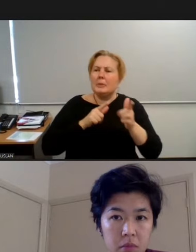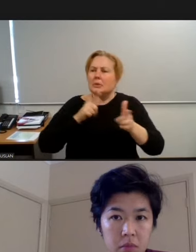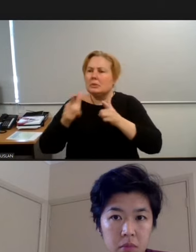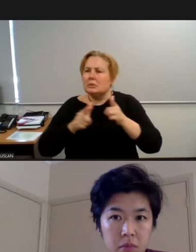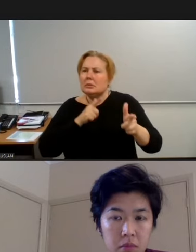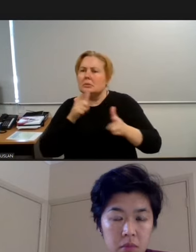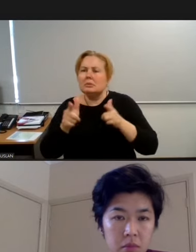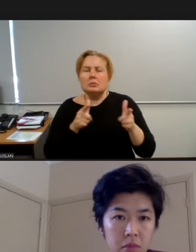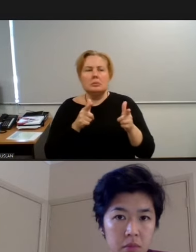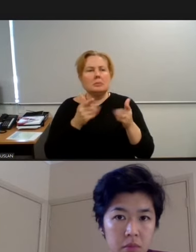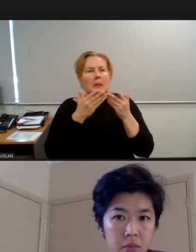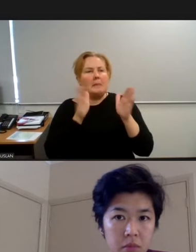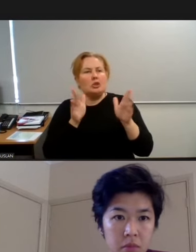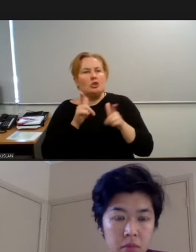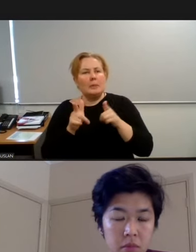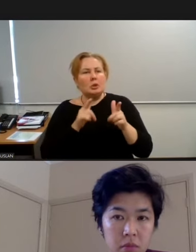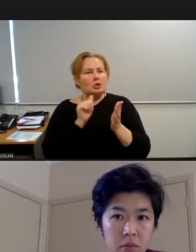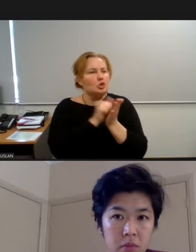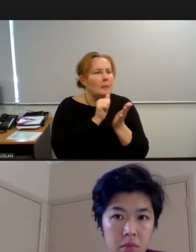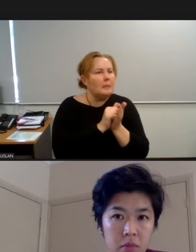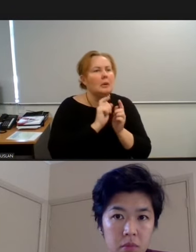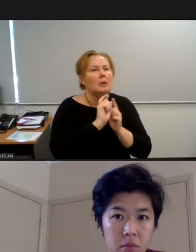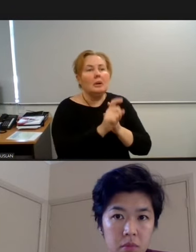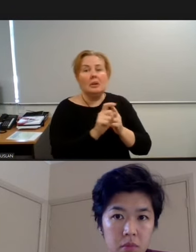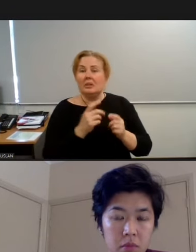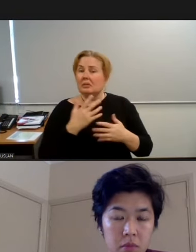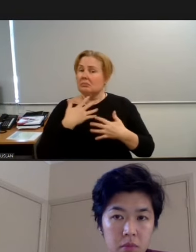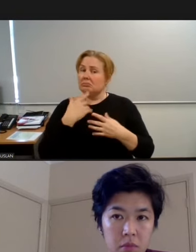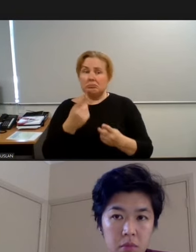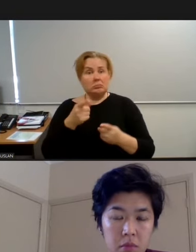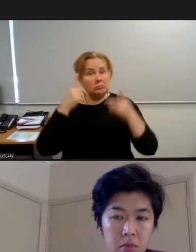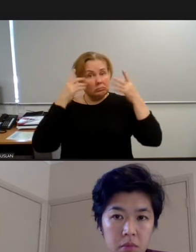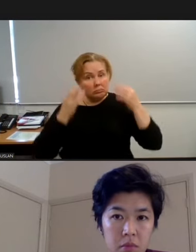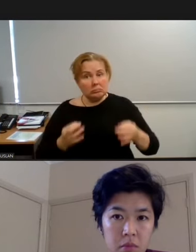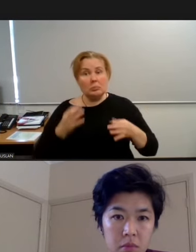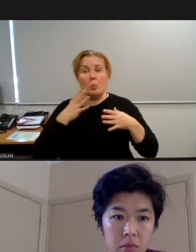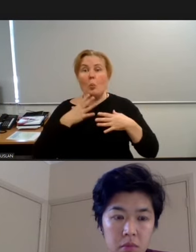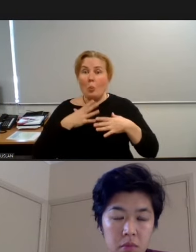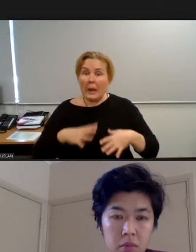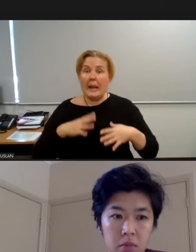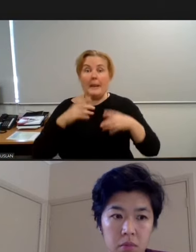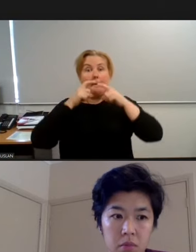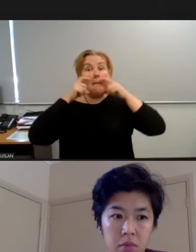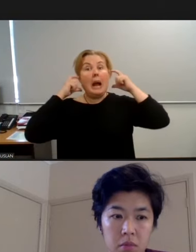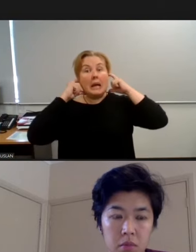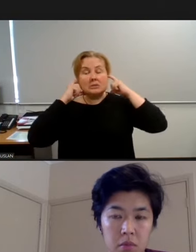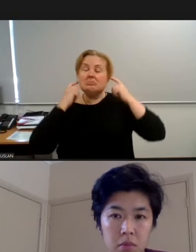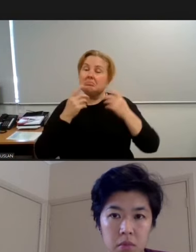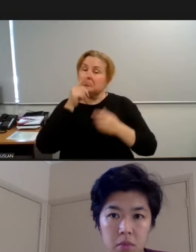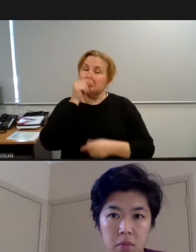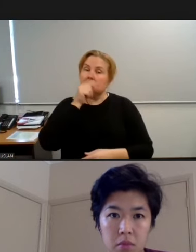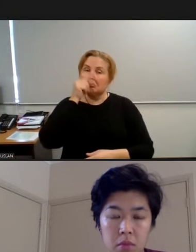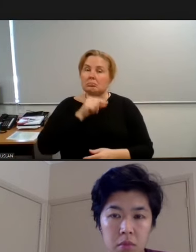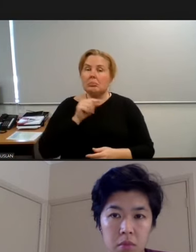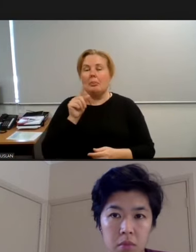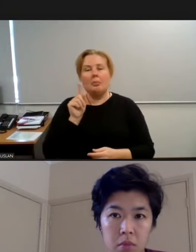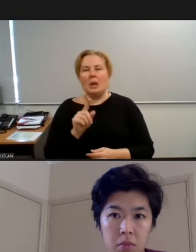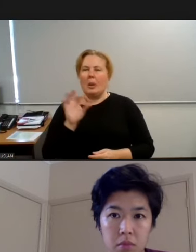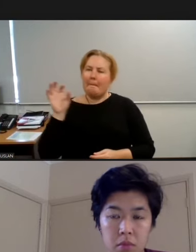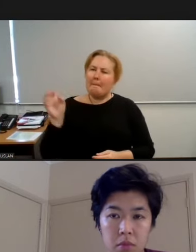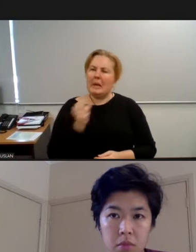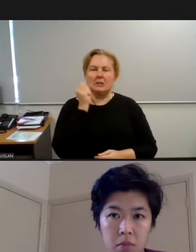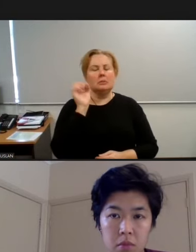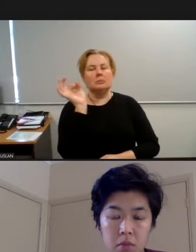in time, if you choose to wear a mask, you can do so, but you don't need